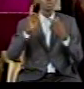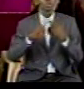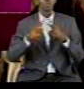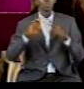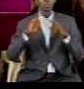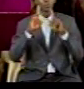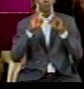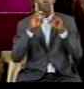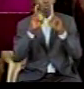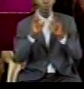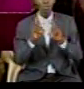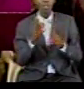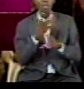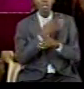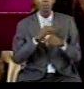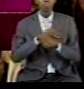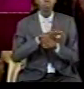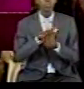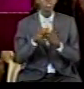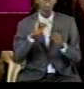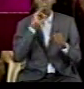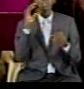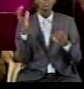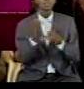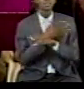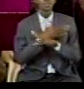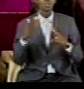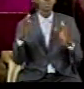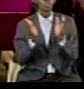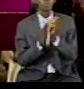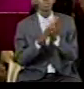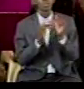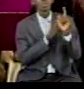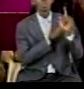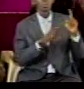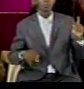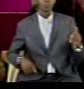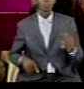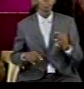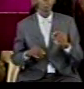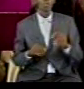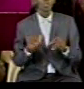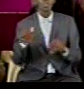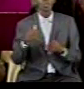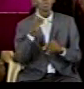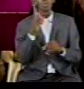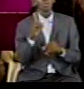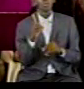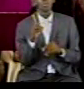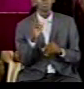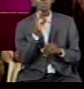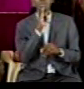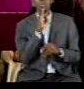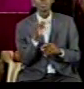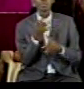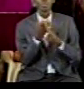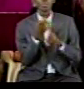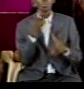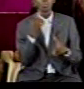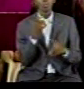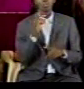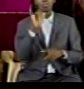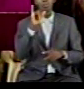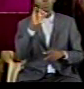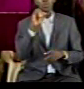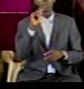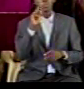is gone. Praise the Lord. I will take this from Linus Yakubu from YouTube, who